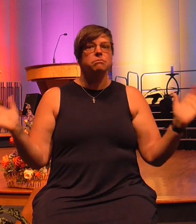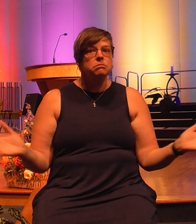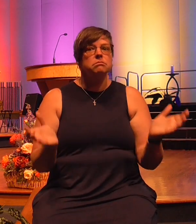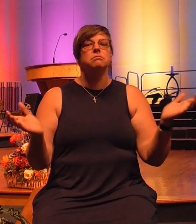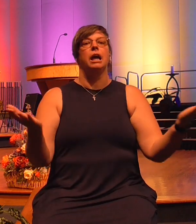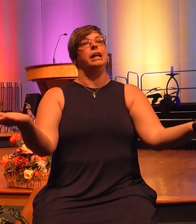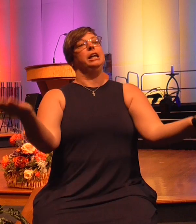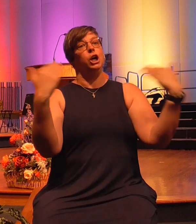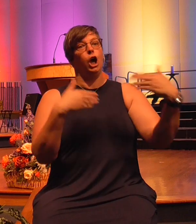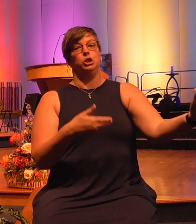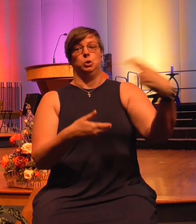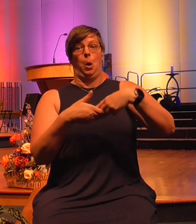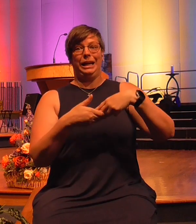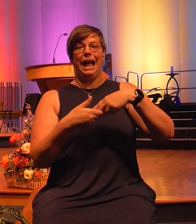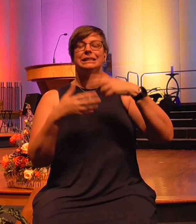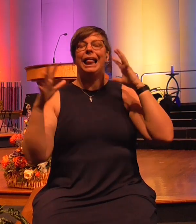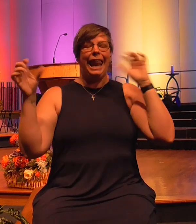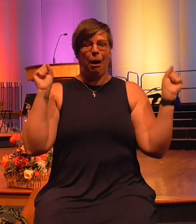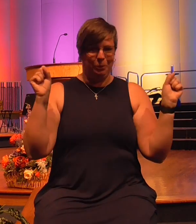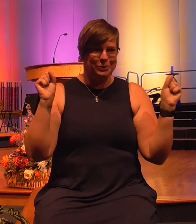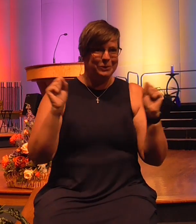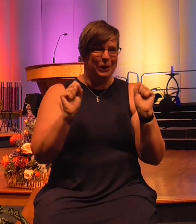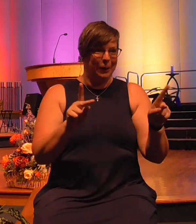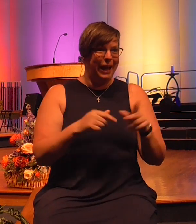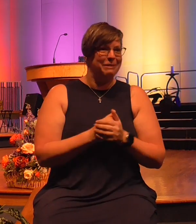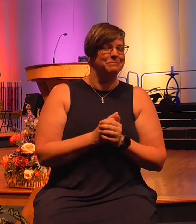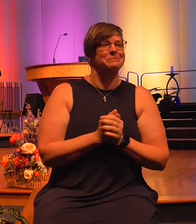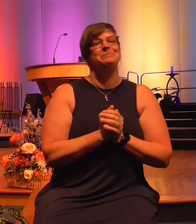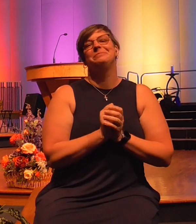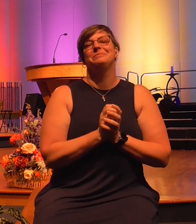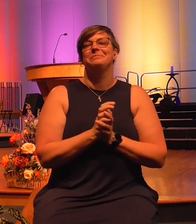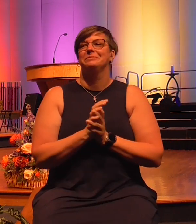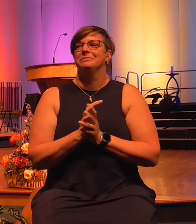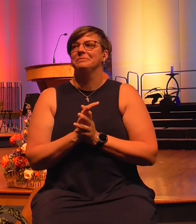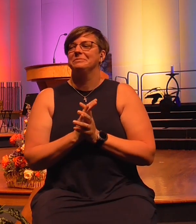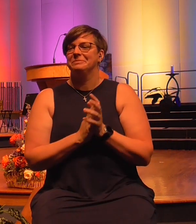are encouraged to sing at the top of your lungs. All right, here we go.